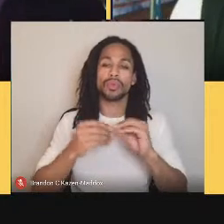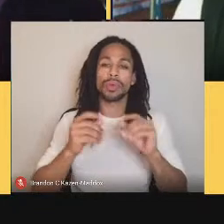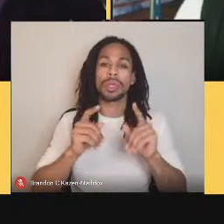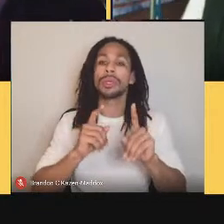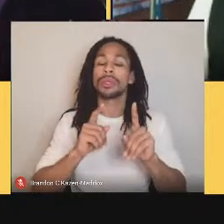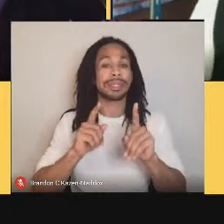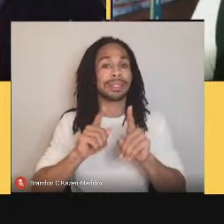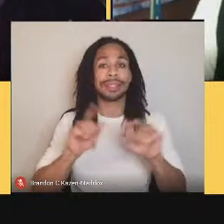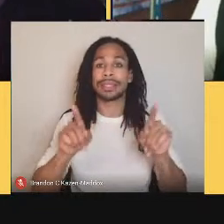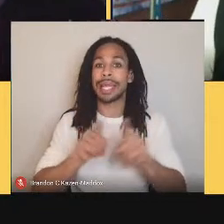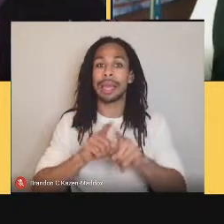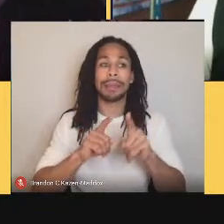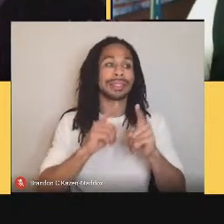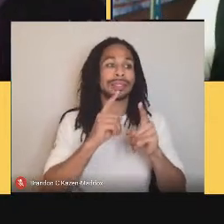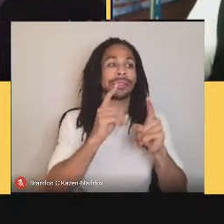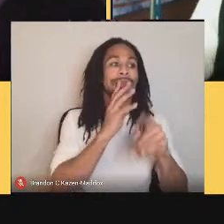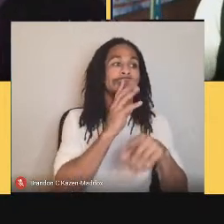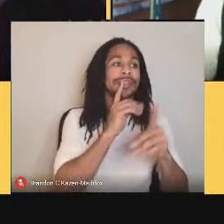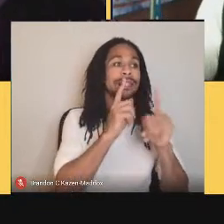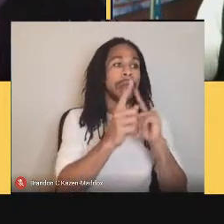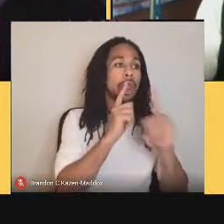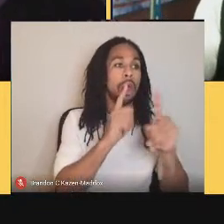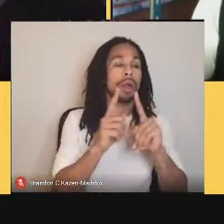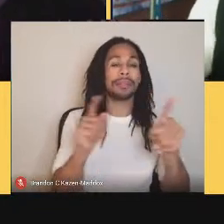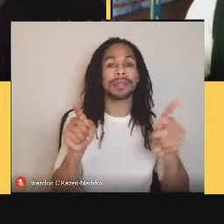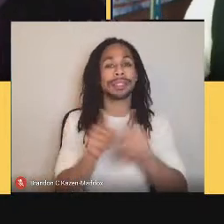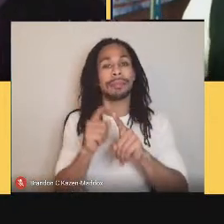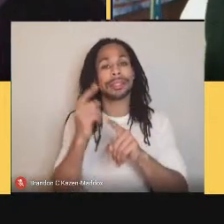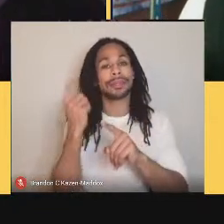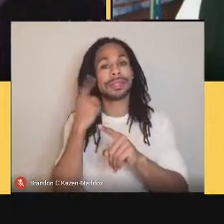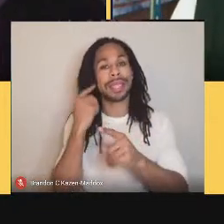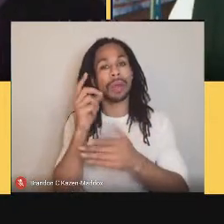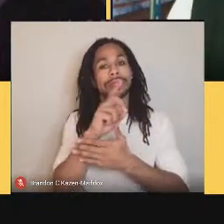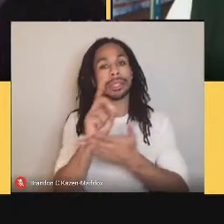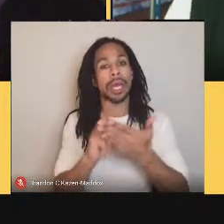design. And I always, whenever I'm